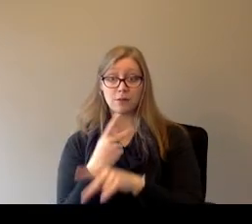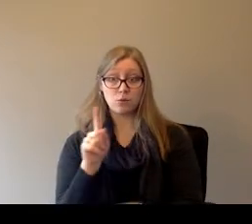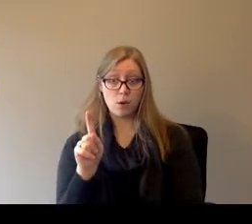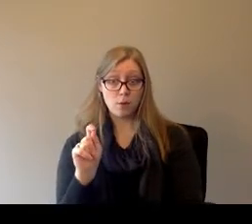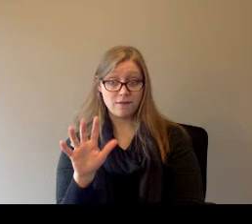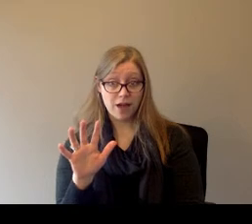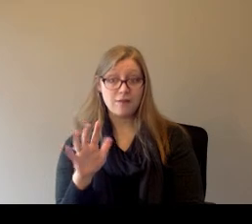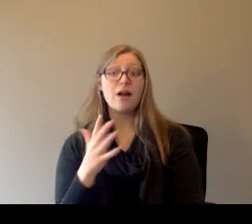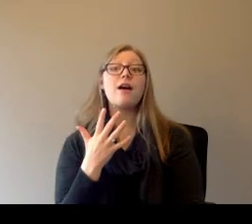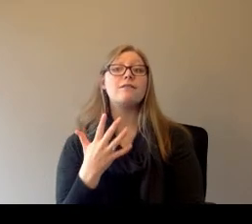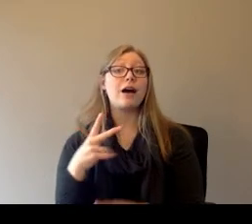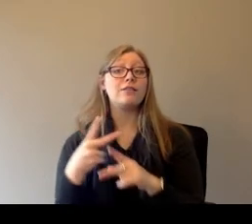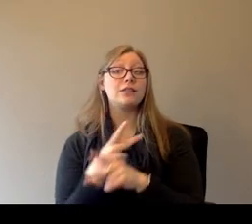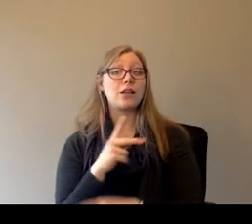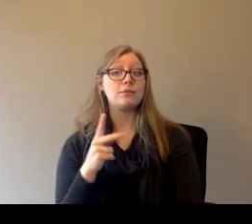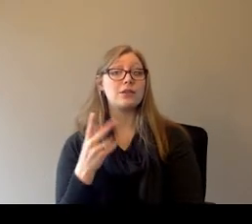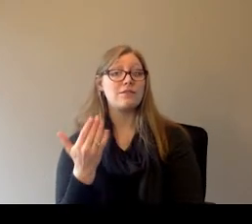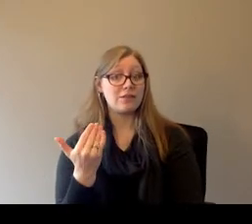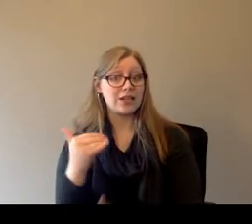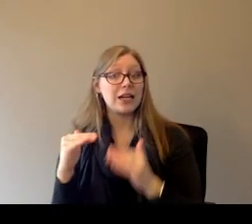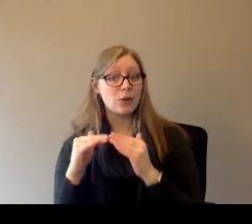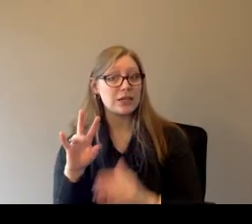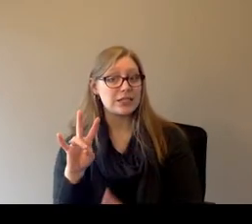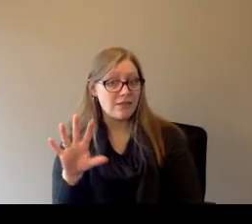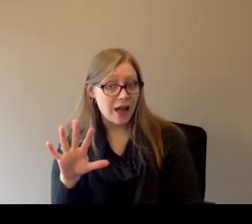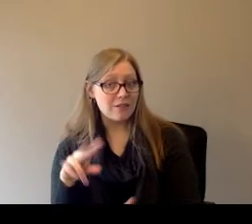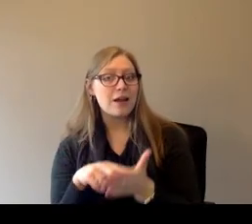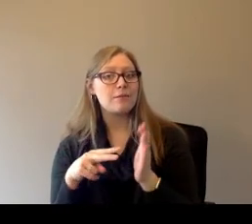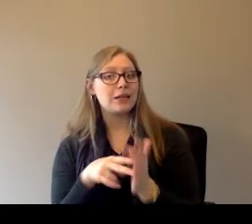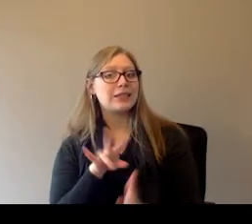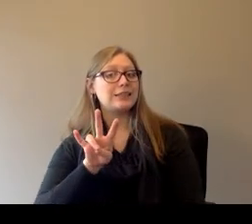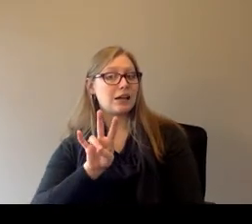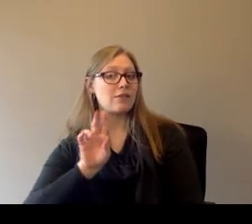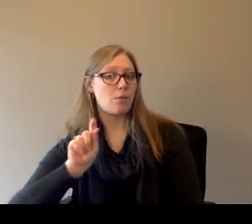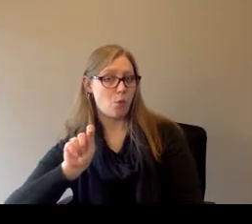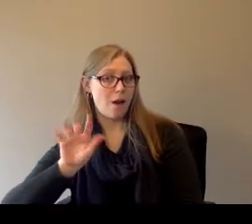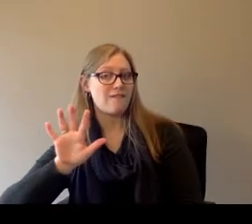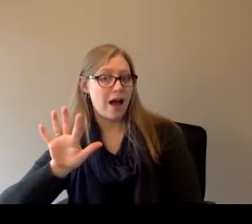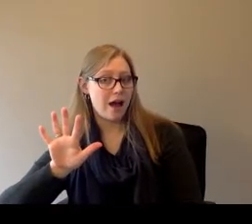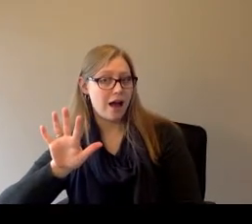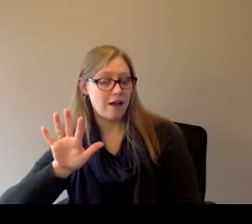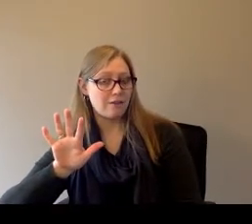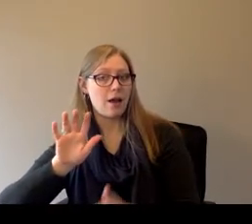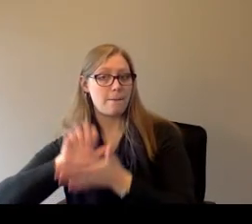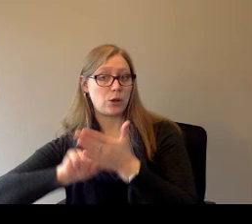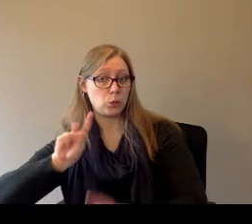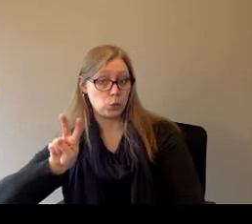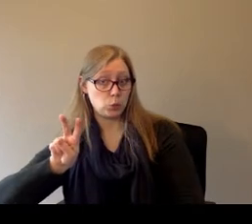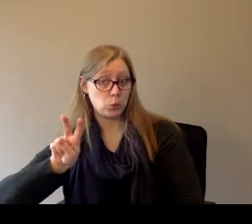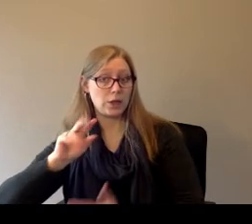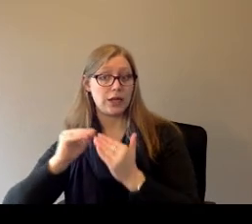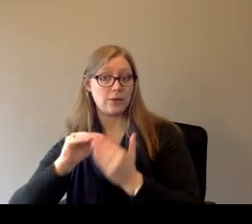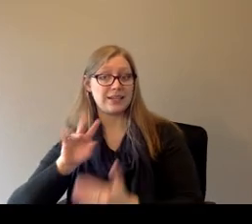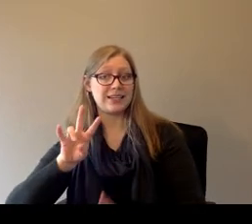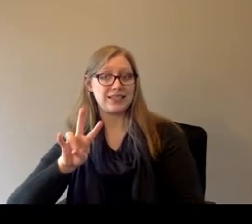be 75. So this is 7.5 minus 0.2, and this would be 7.3.